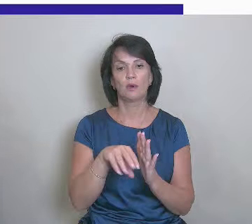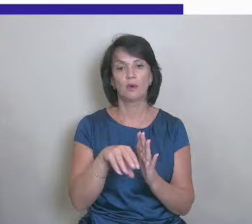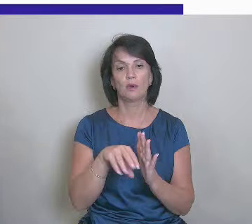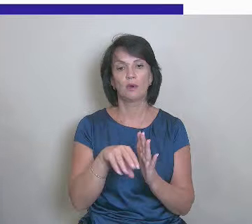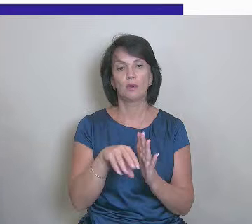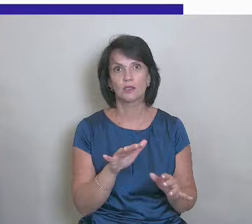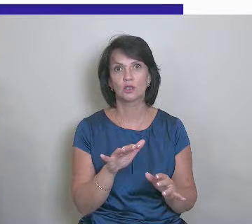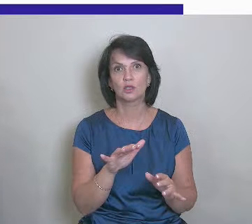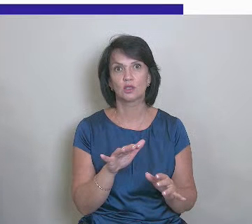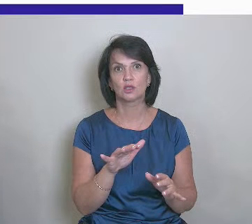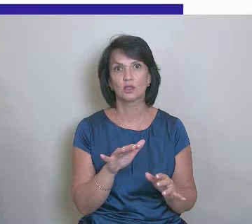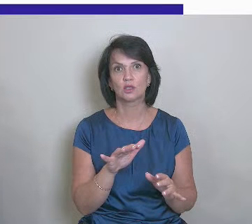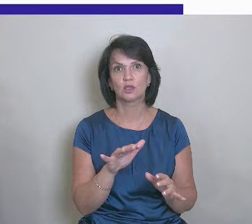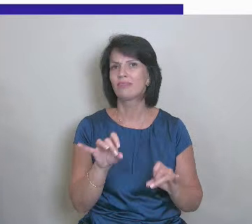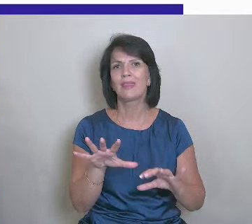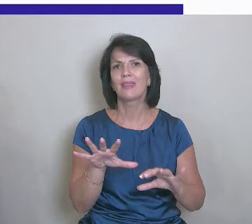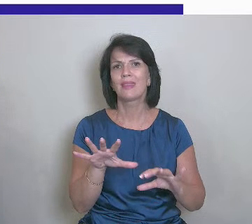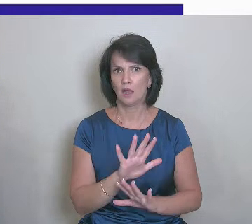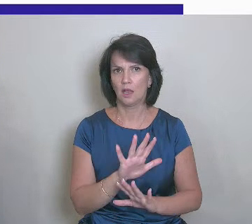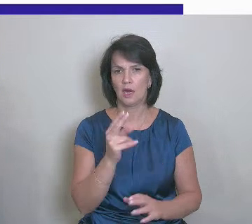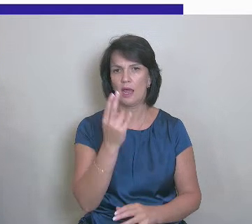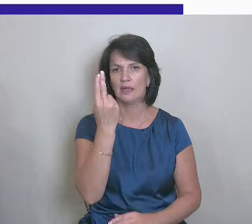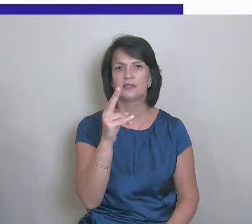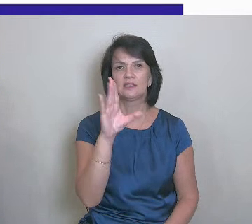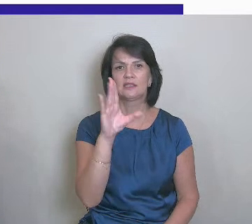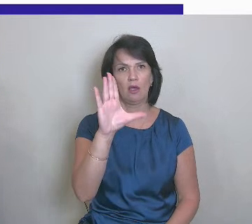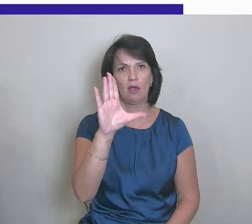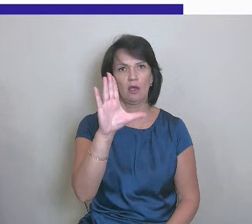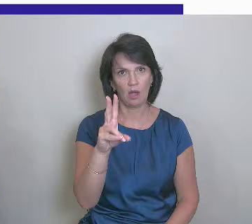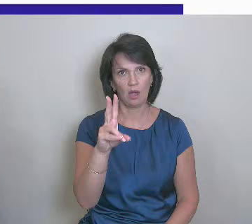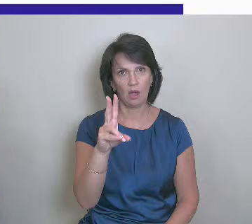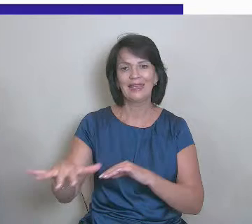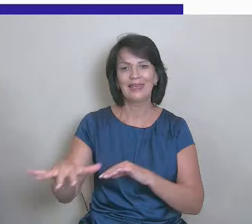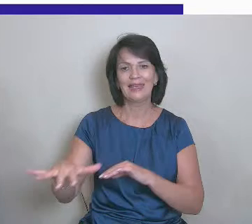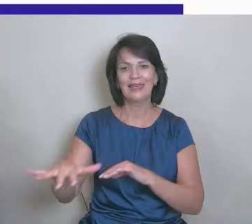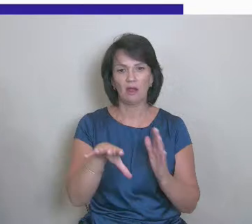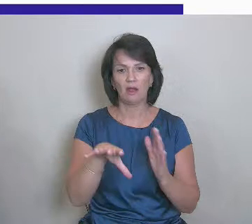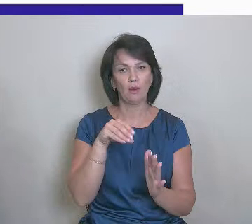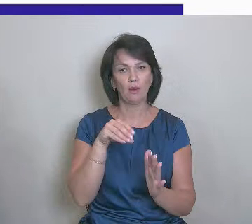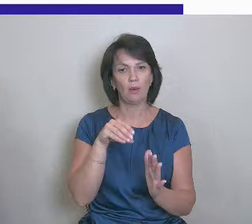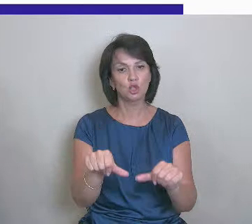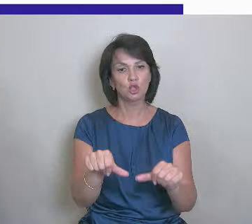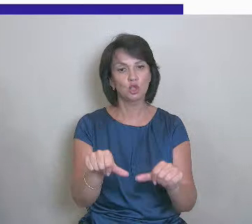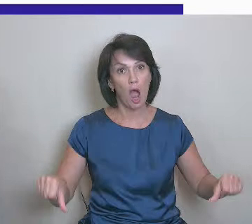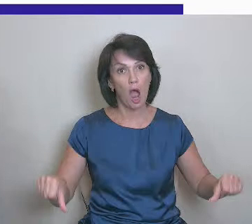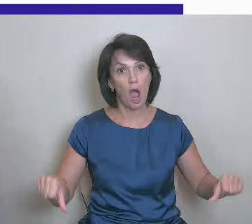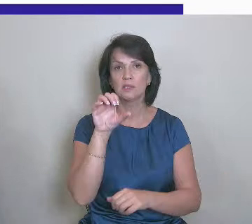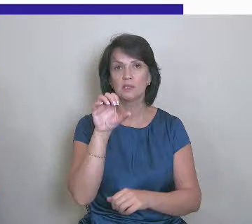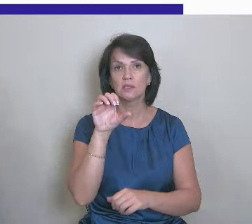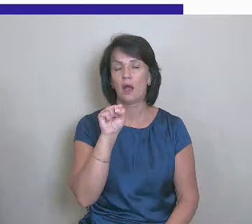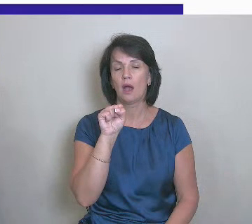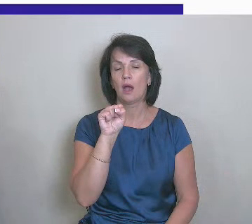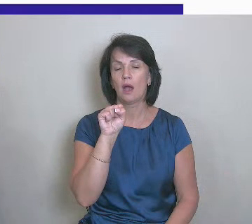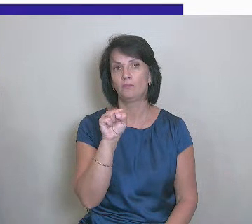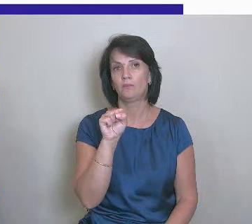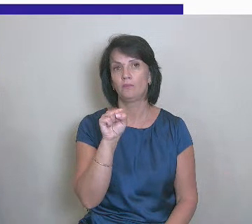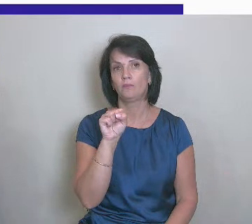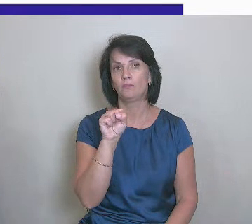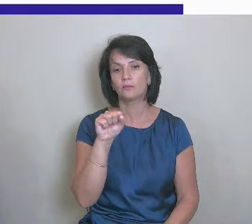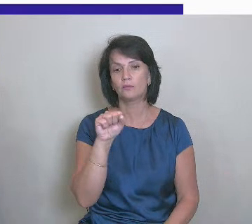to organize efficient electoral process, it was not the CC, but also the